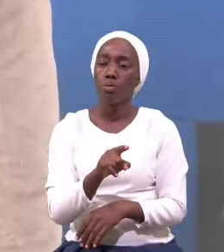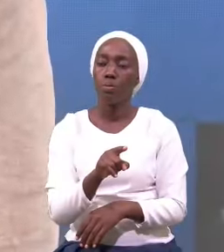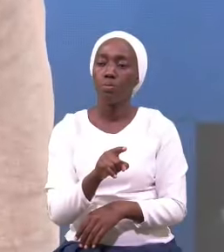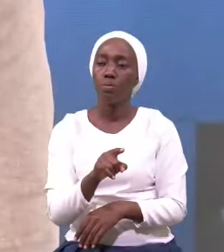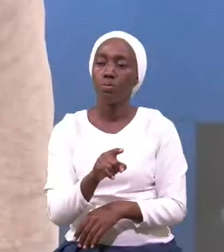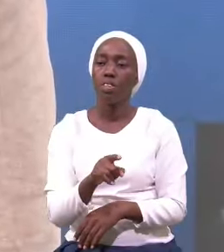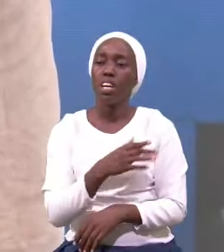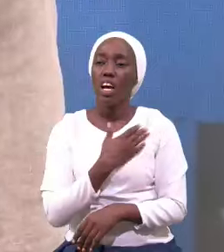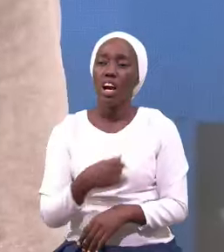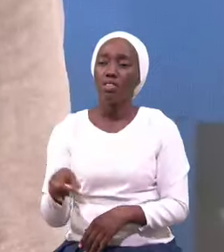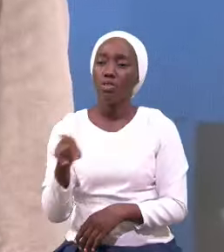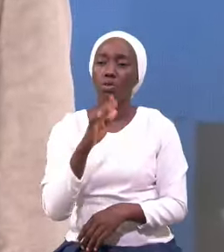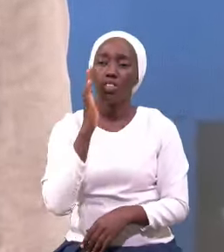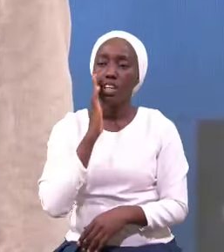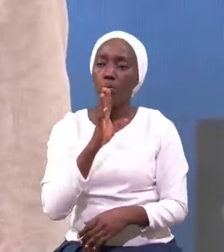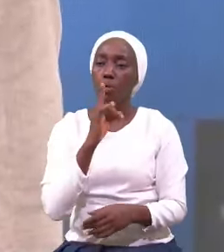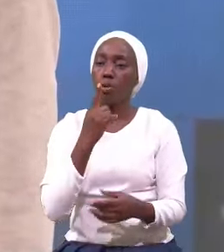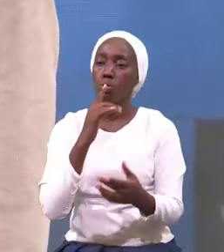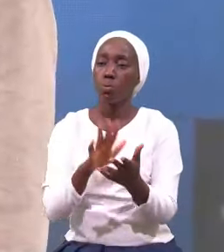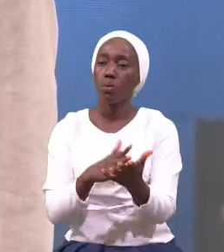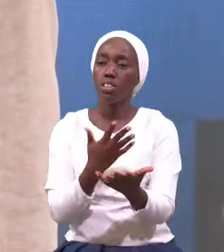and ye shall be witnesses unto me,